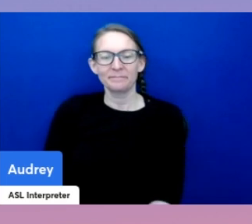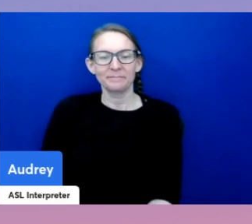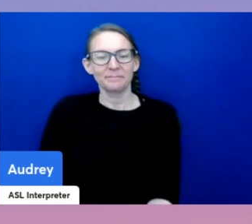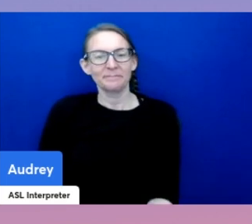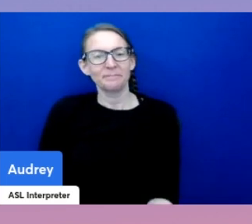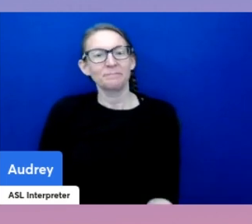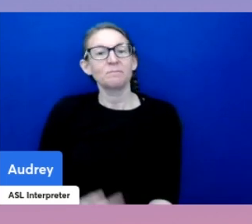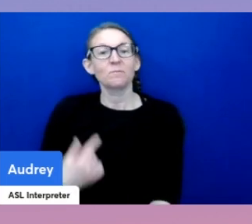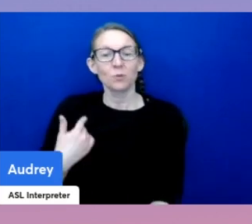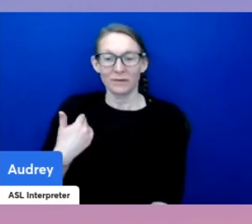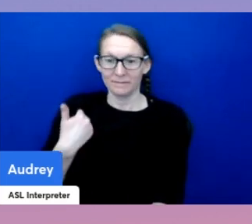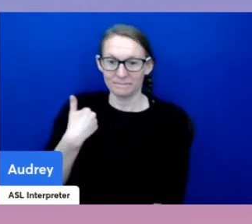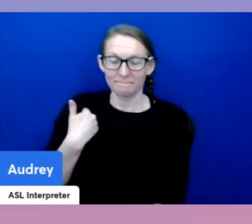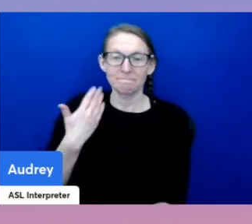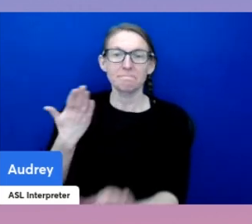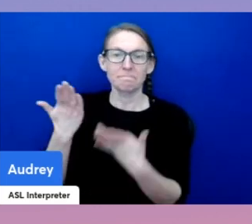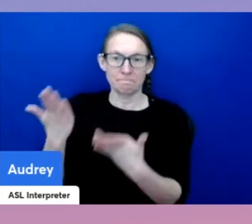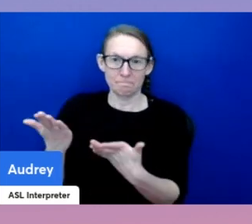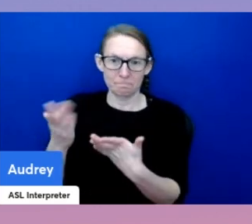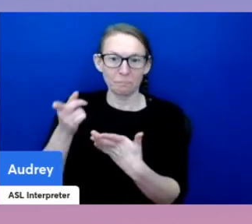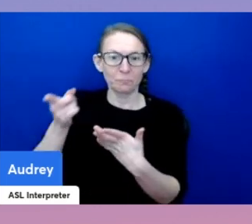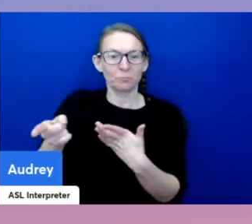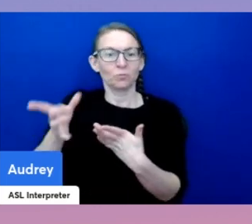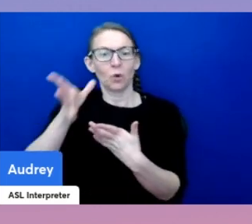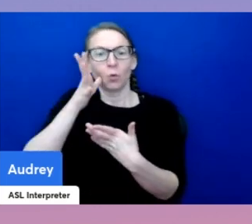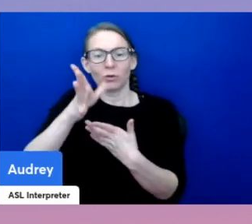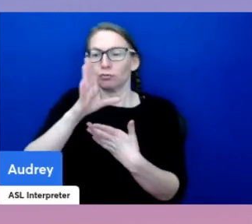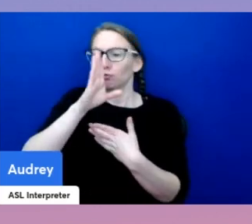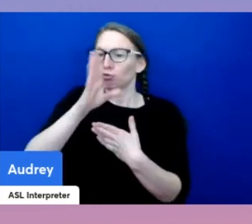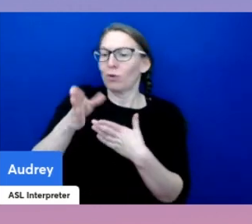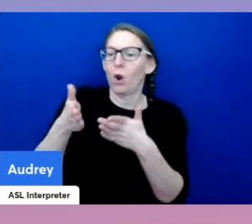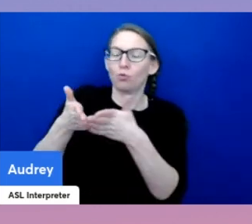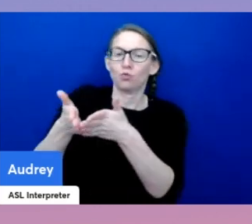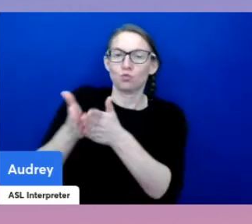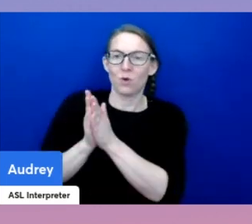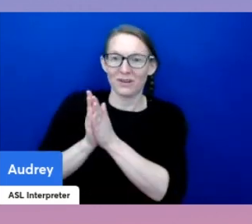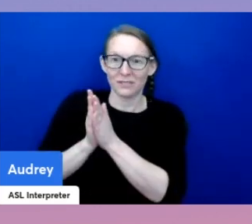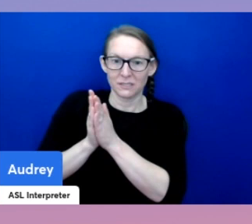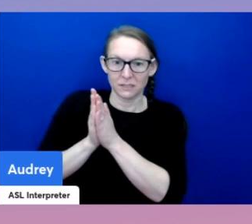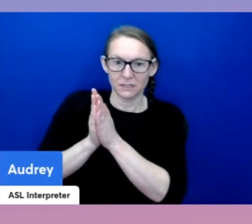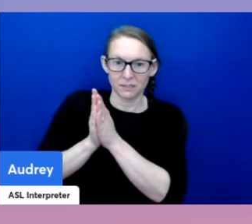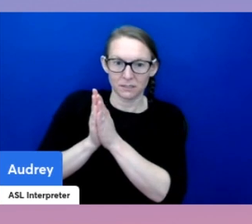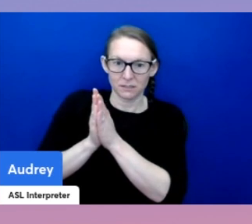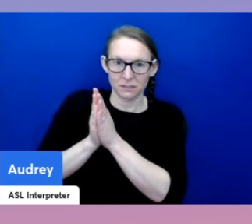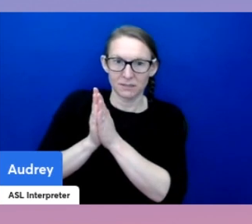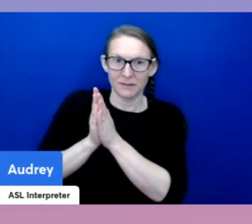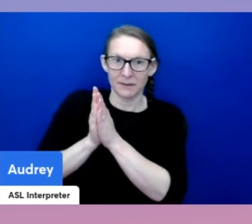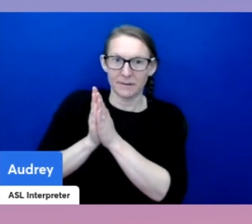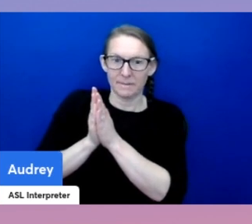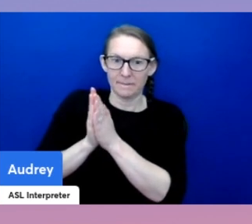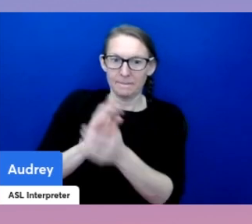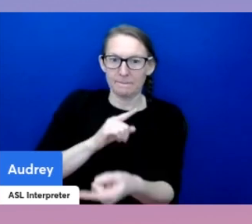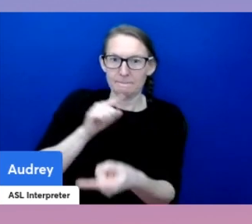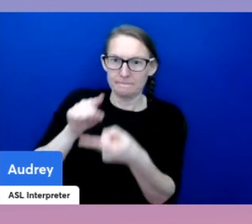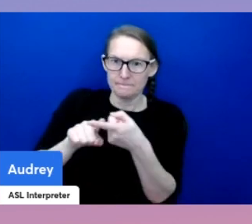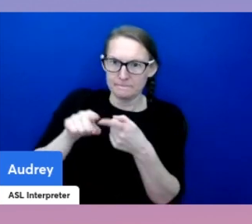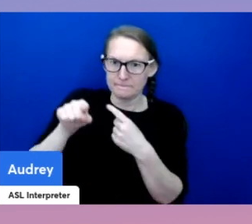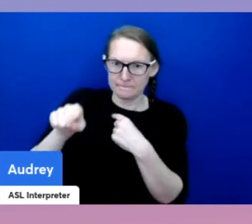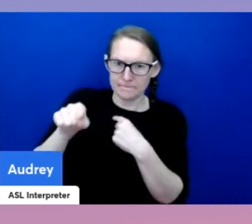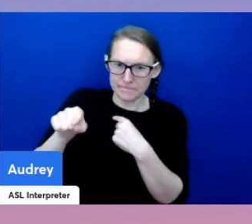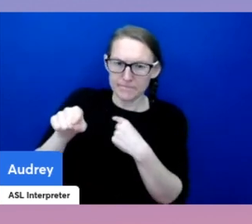and it will direct the request to Elastic Container Service. So basically, you only